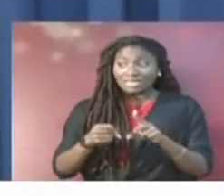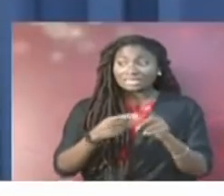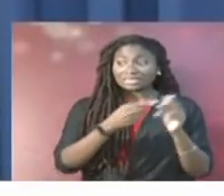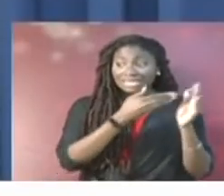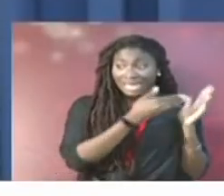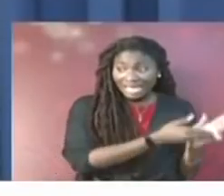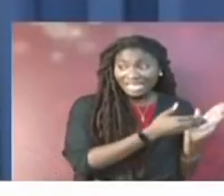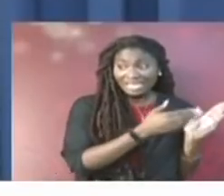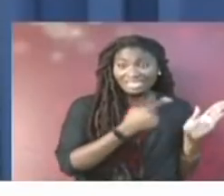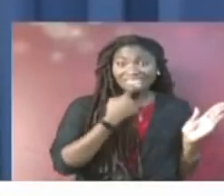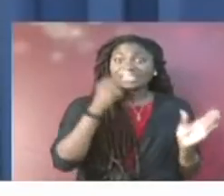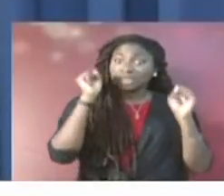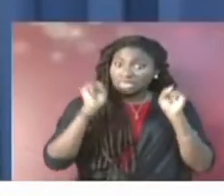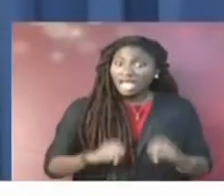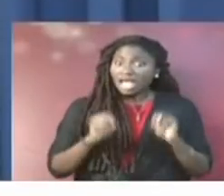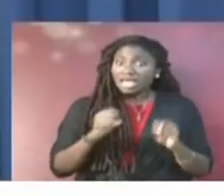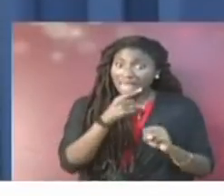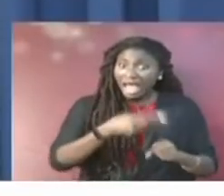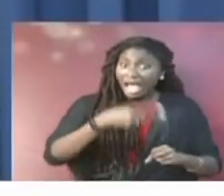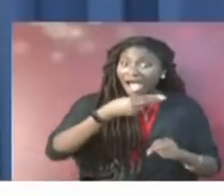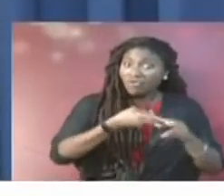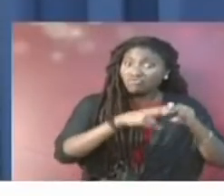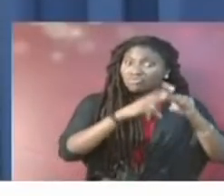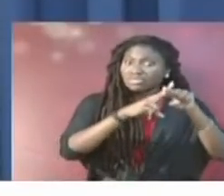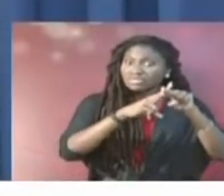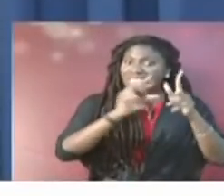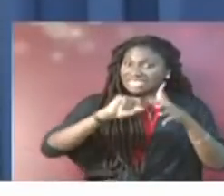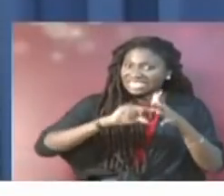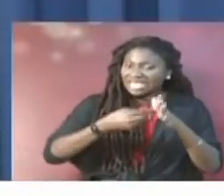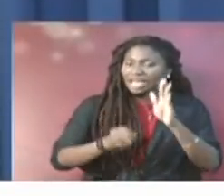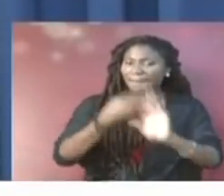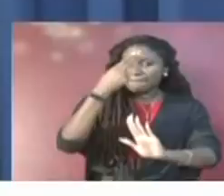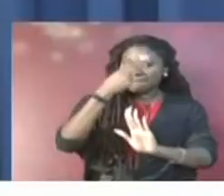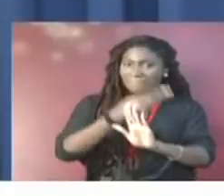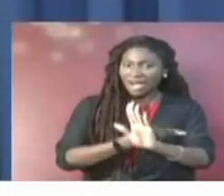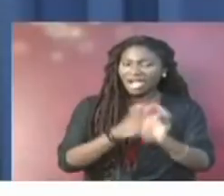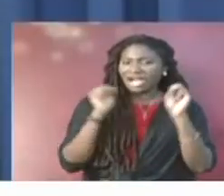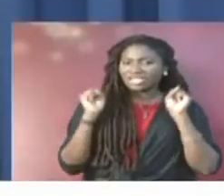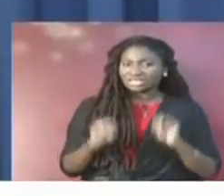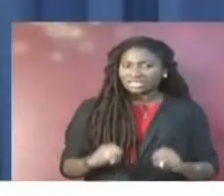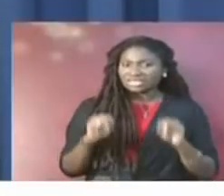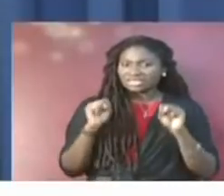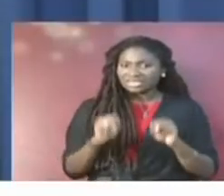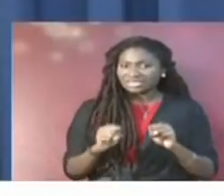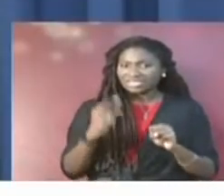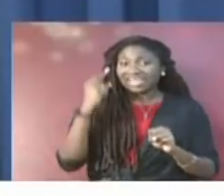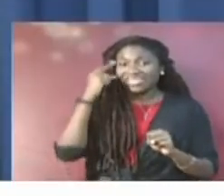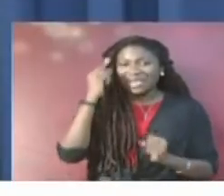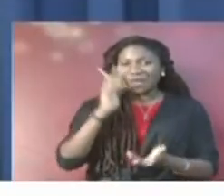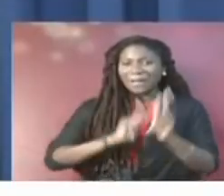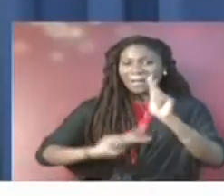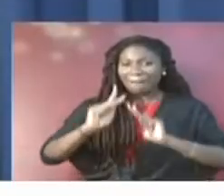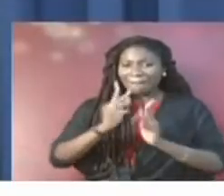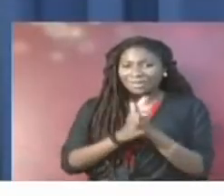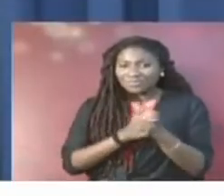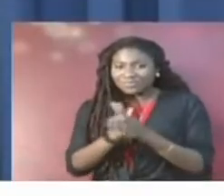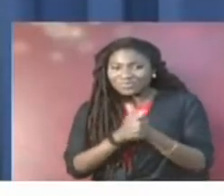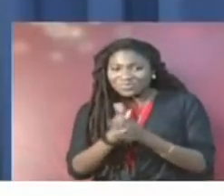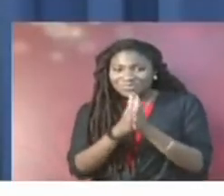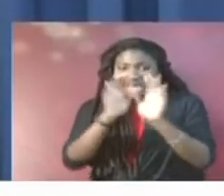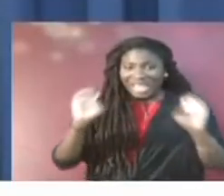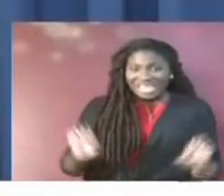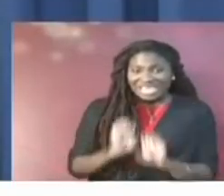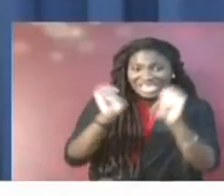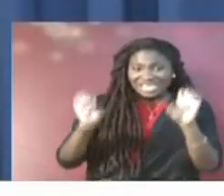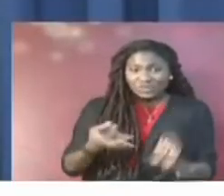effect if it started in early March, just because we were going into a season, as you know, there was Easter coming up. There was a period where we expected